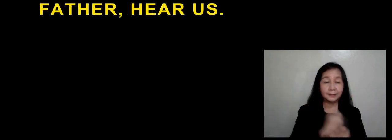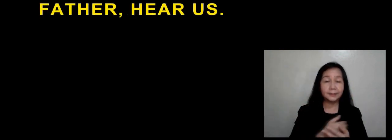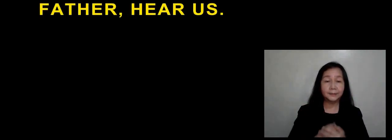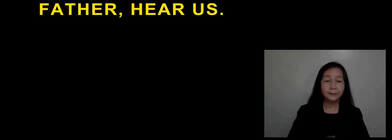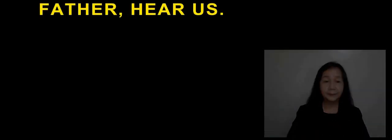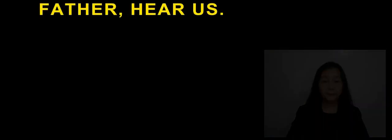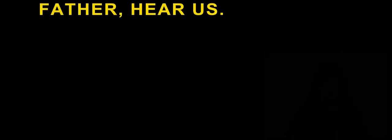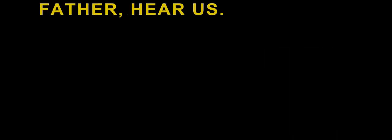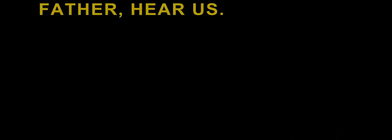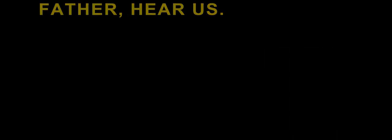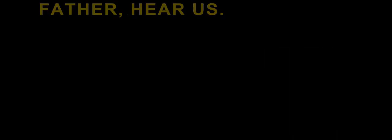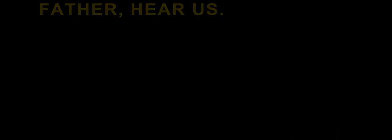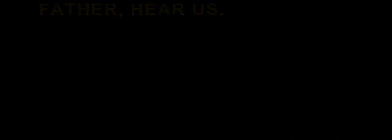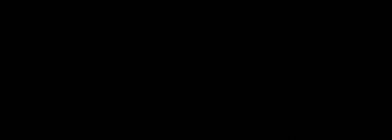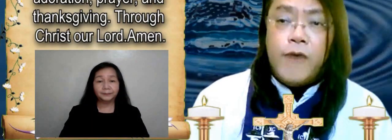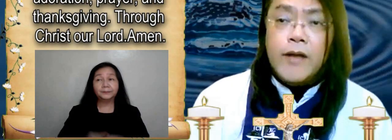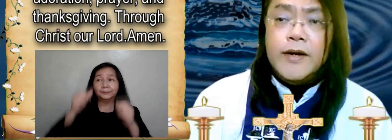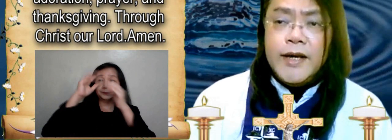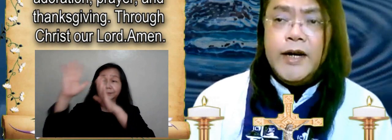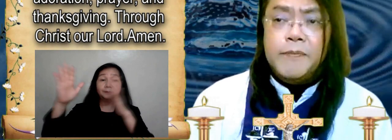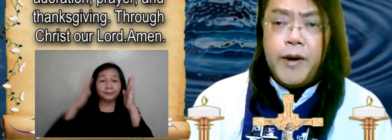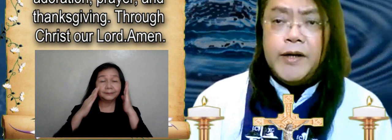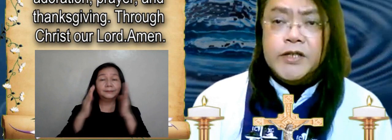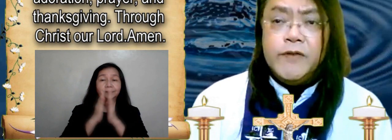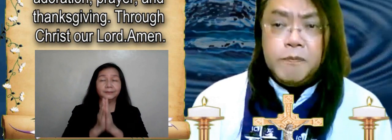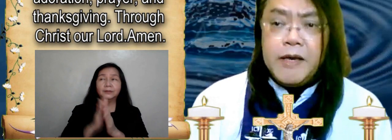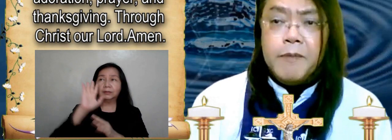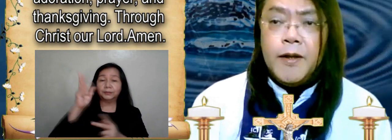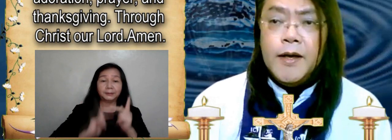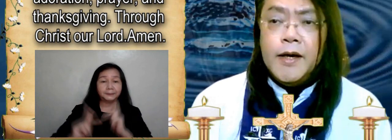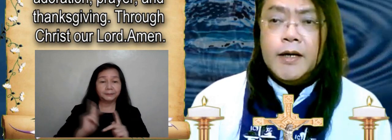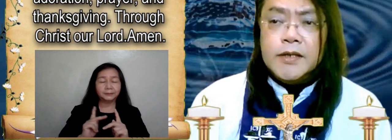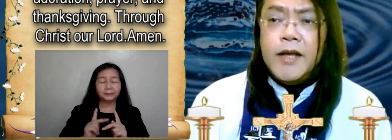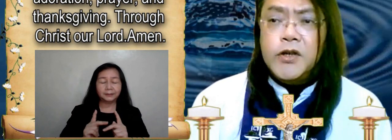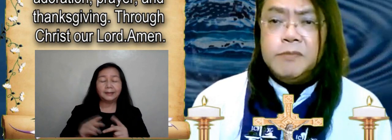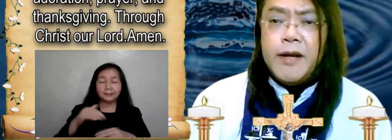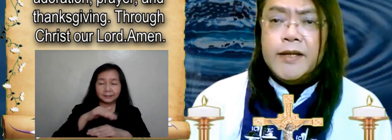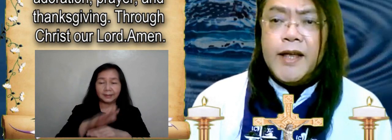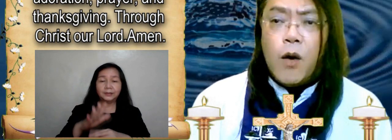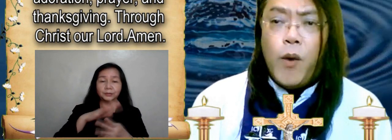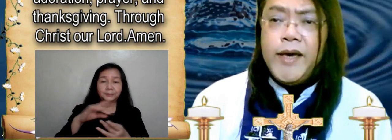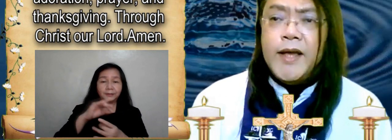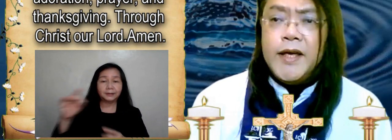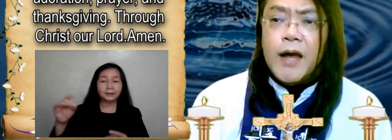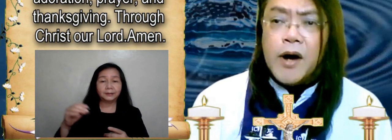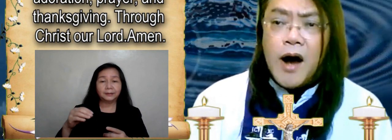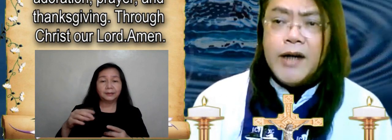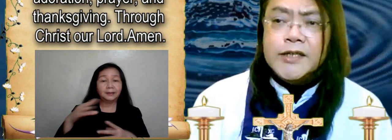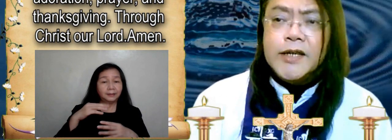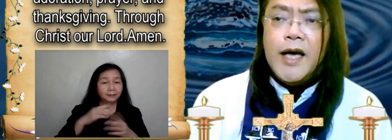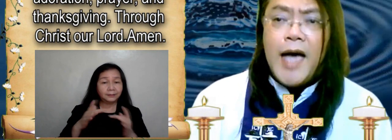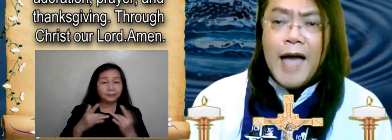Father, hear us. Father, hear the prayers of your people. Send your Spirit and awaken in